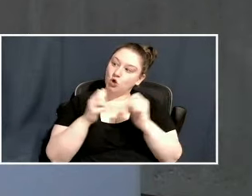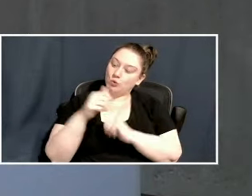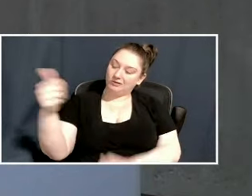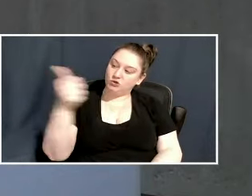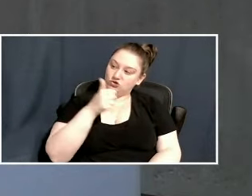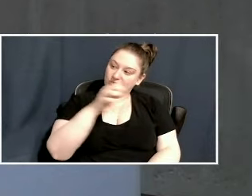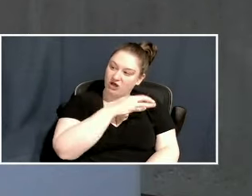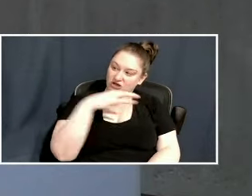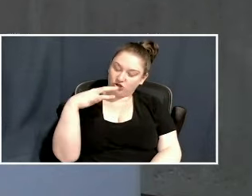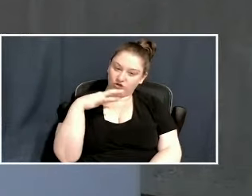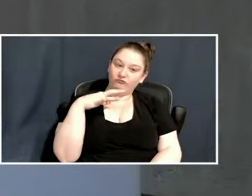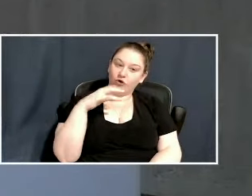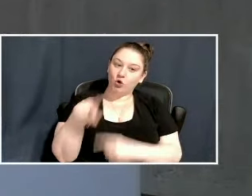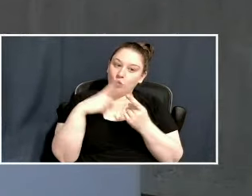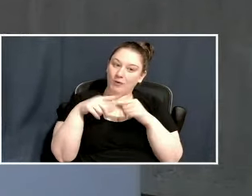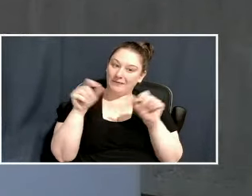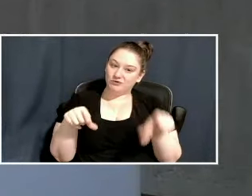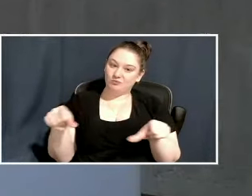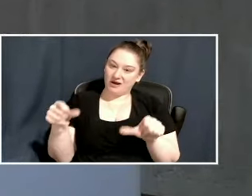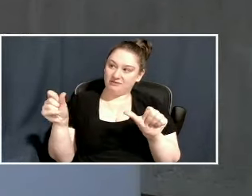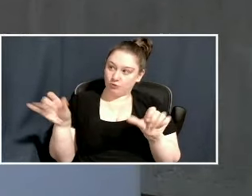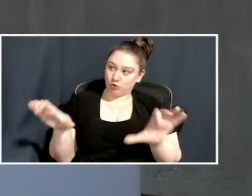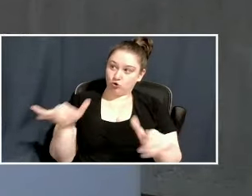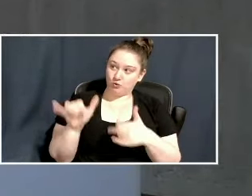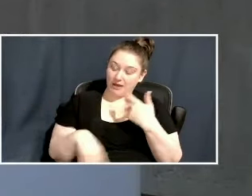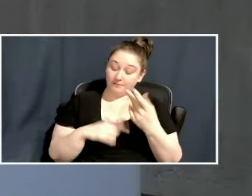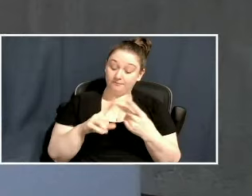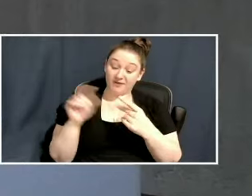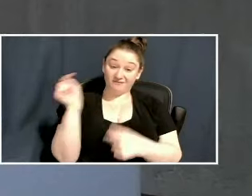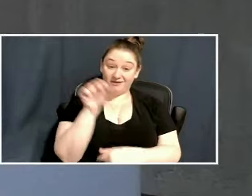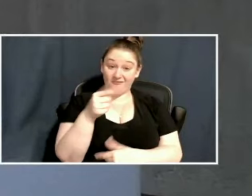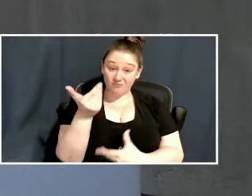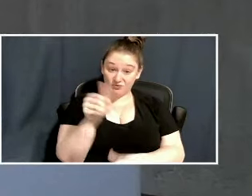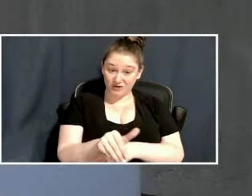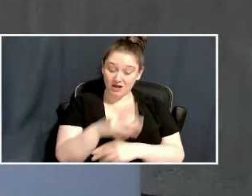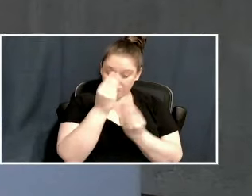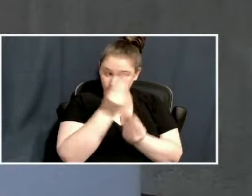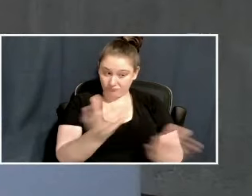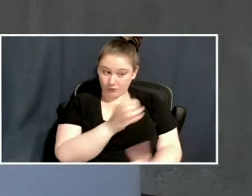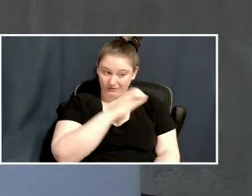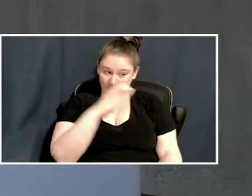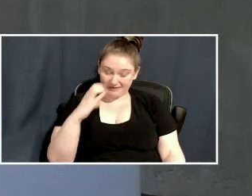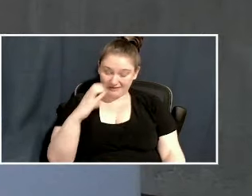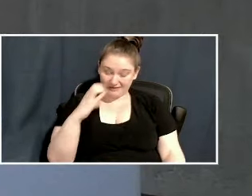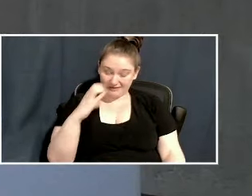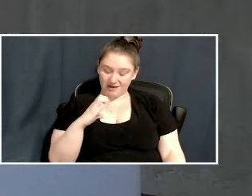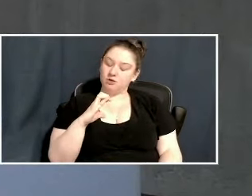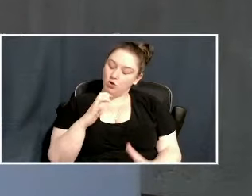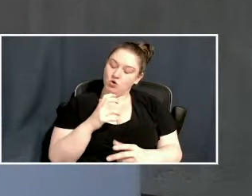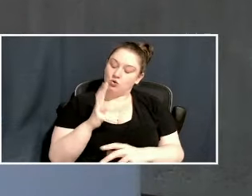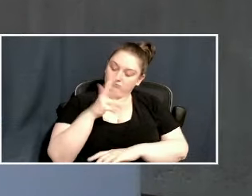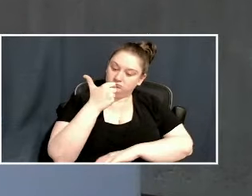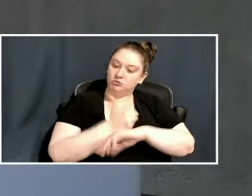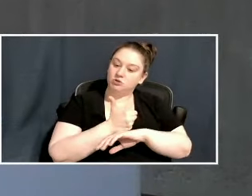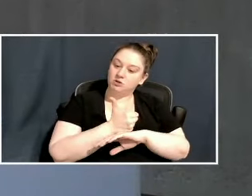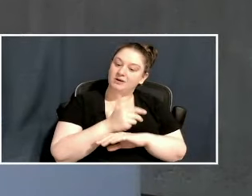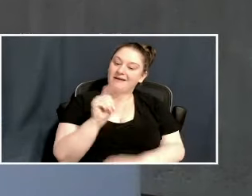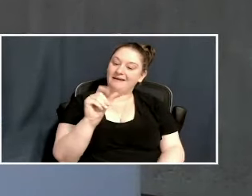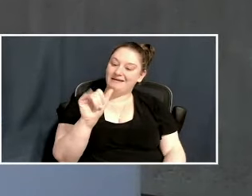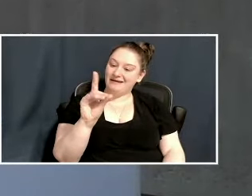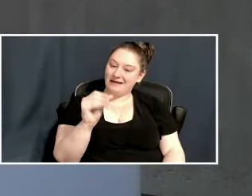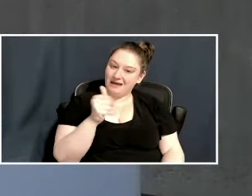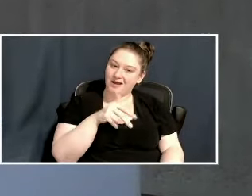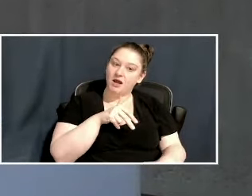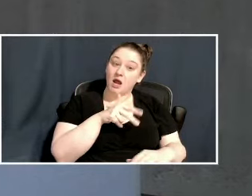and when it was practical to do so. I have come here tonight to inform the members of the council that installing an ADA compliant space on Winter Street is presently